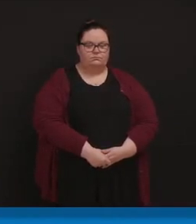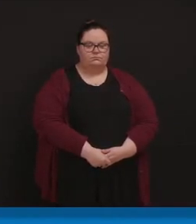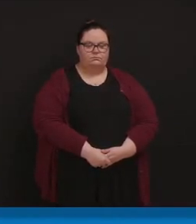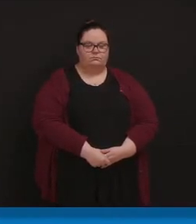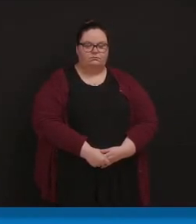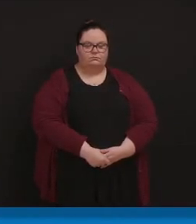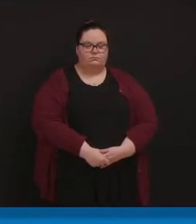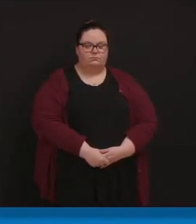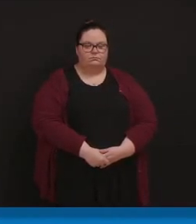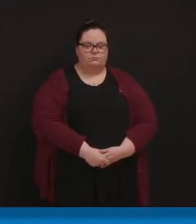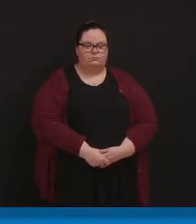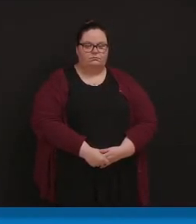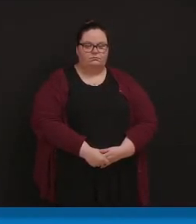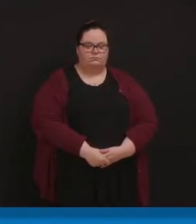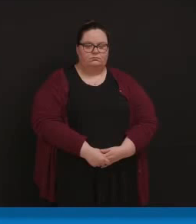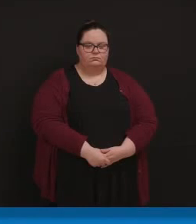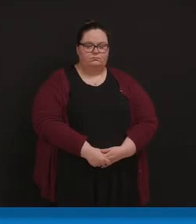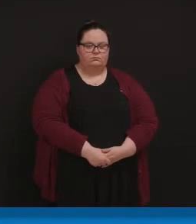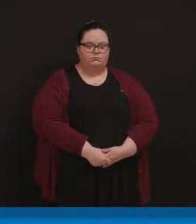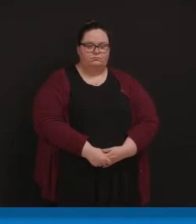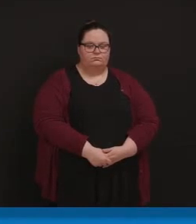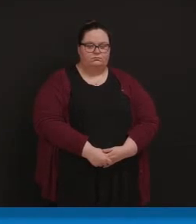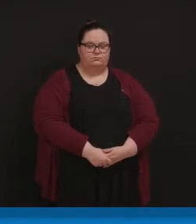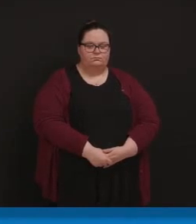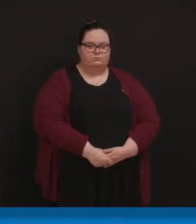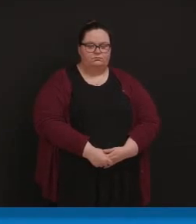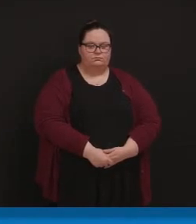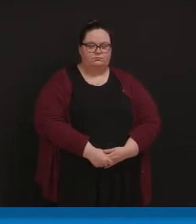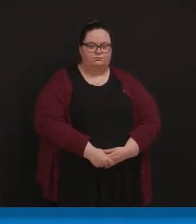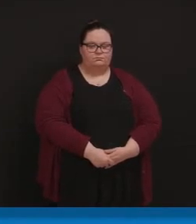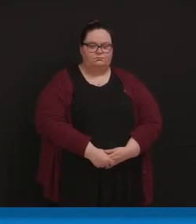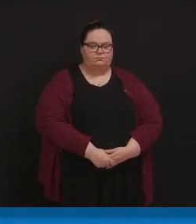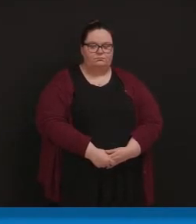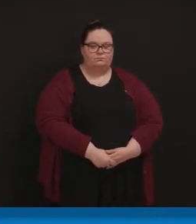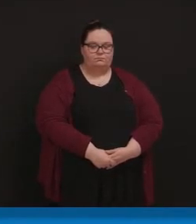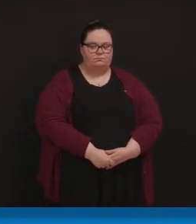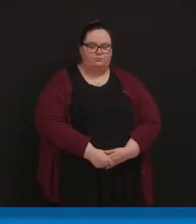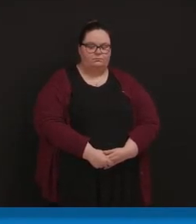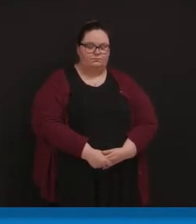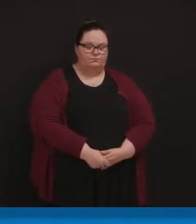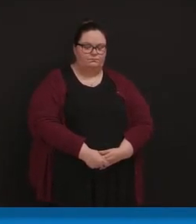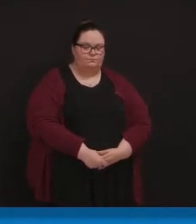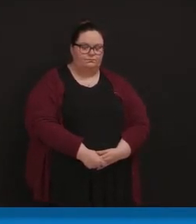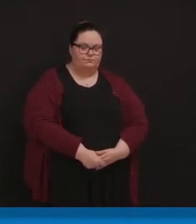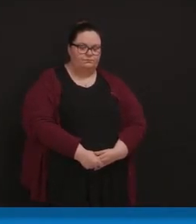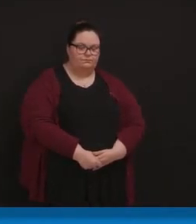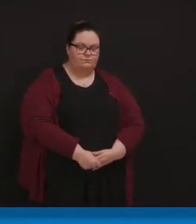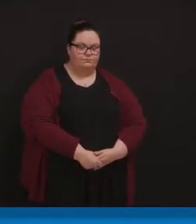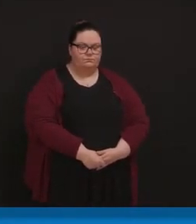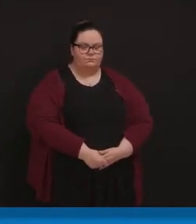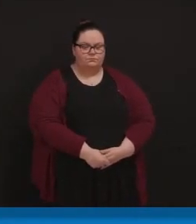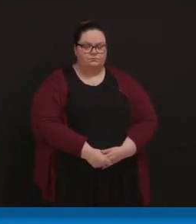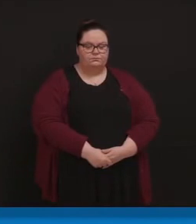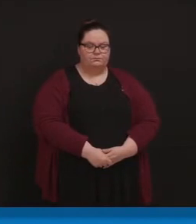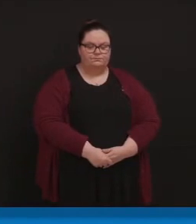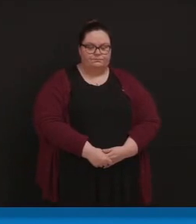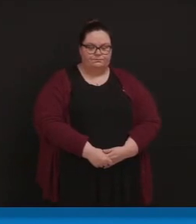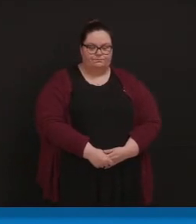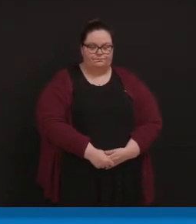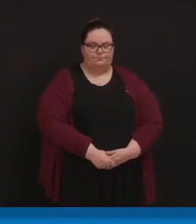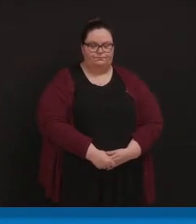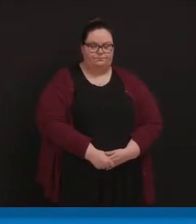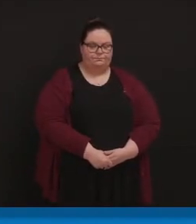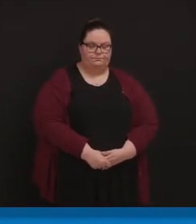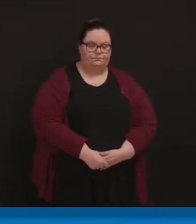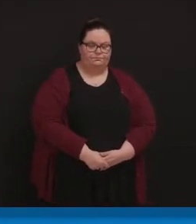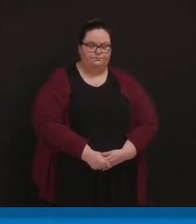have questions, there's an email there where you can send your questions as well. We know that people have many questions, and we are trying